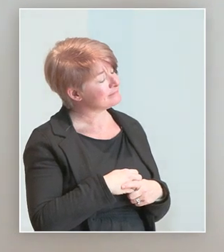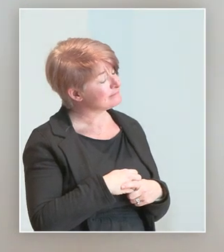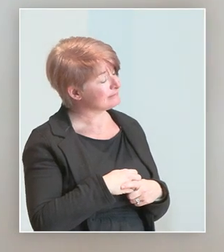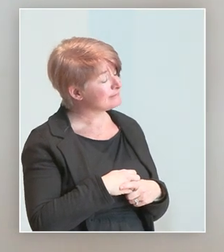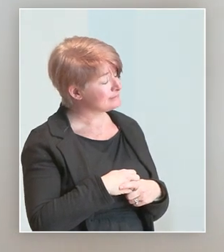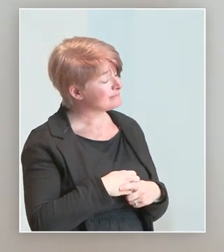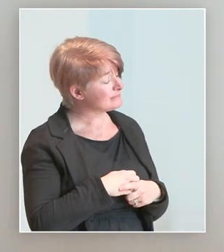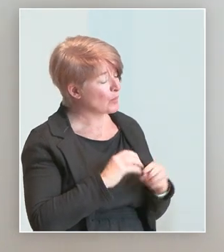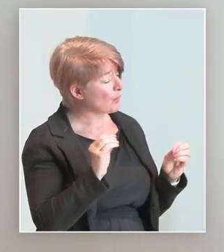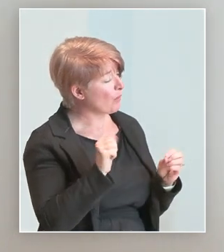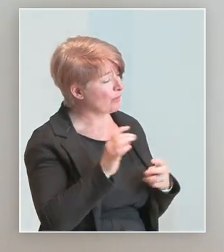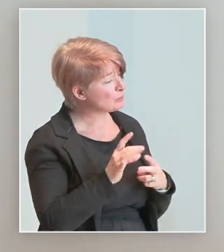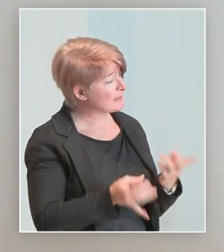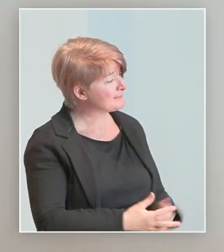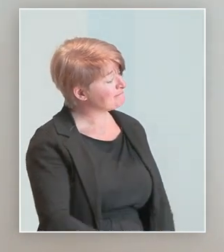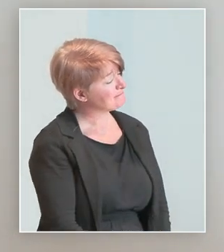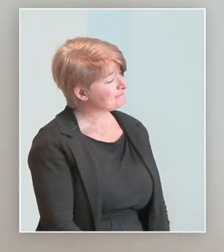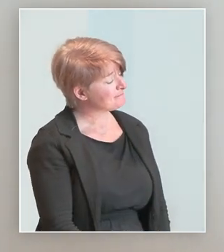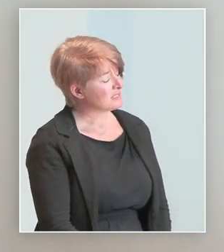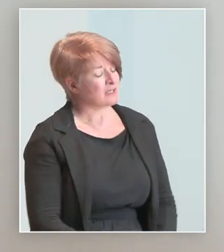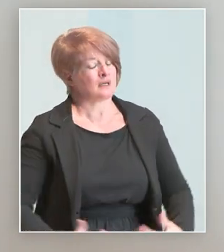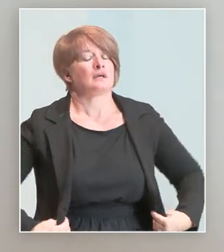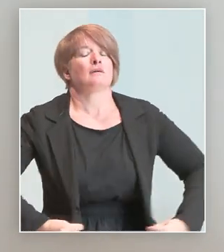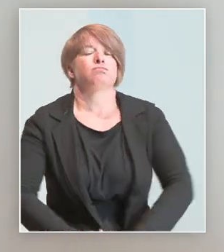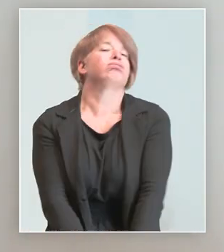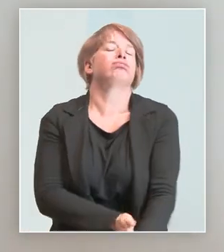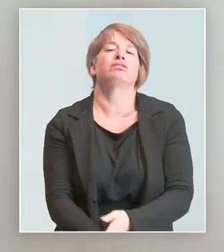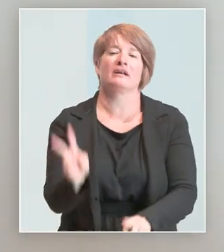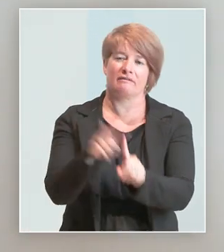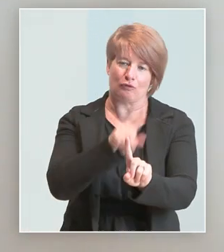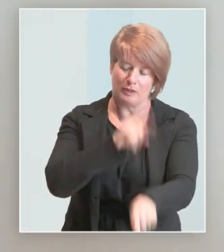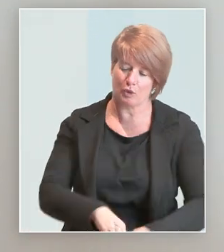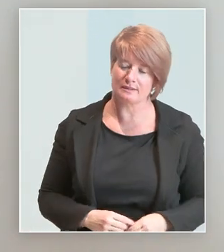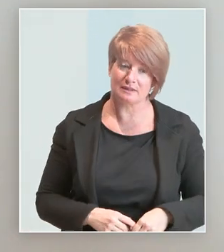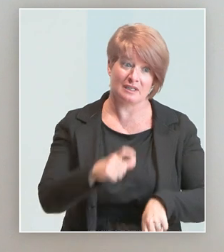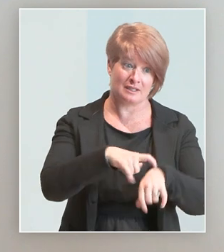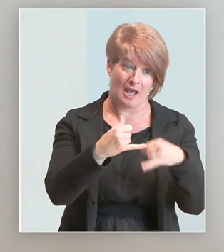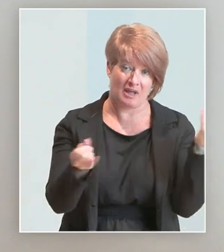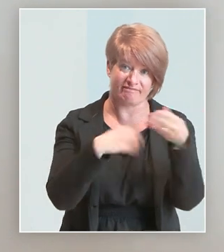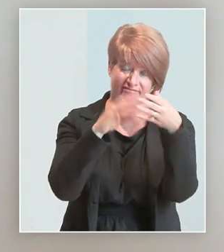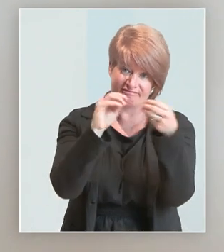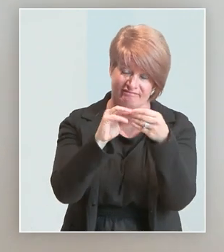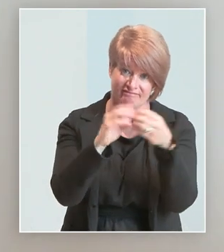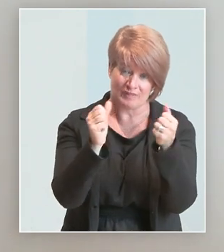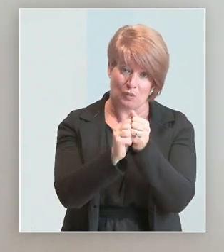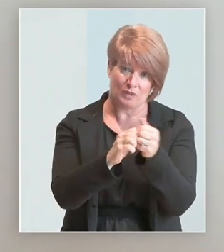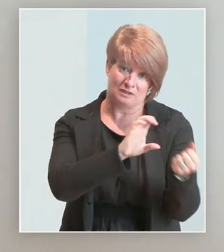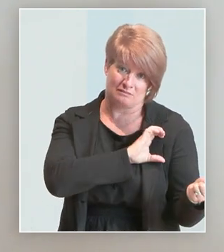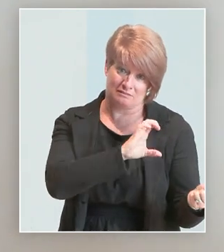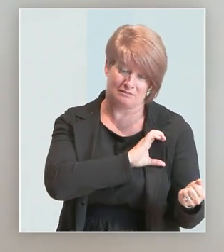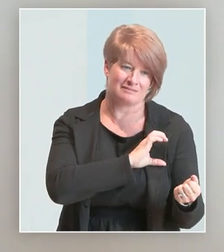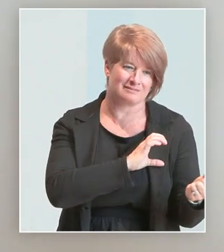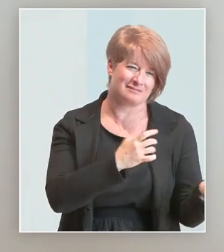saying, you have no other choice. I filed a report. I shared a detailed timeline with the state troopers because lucky me,